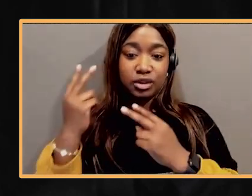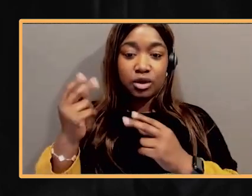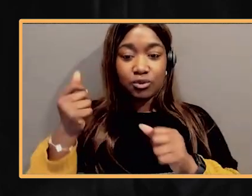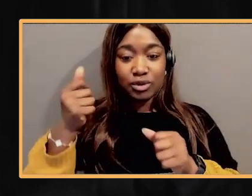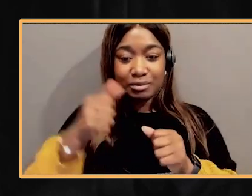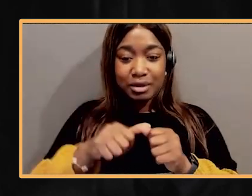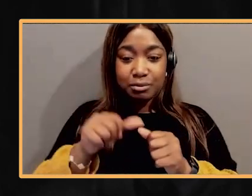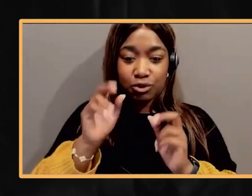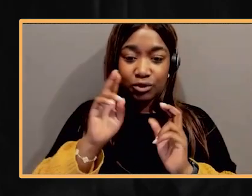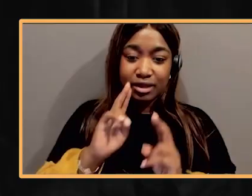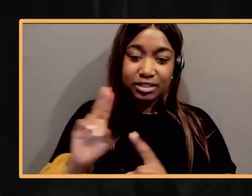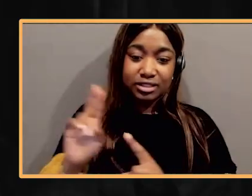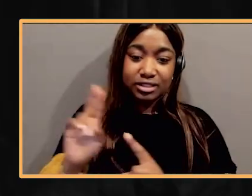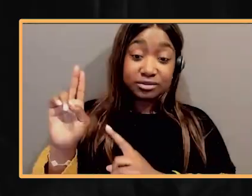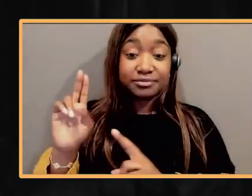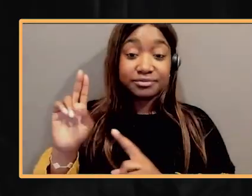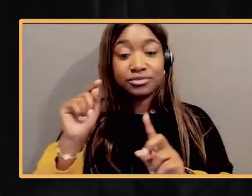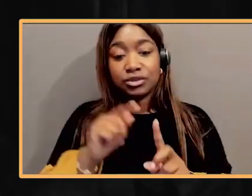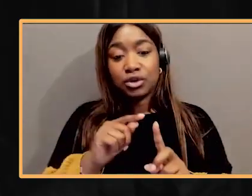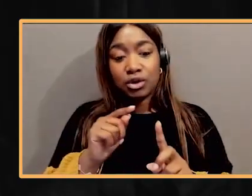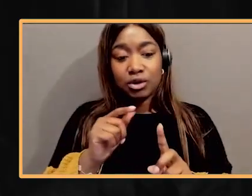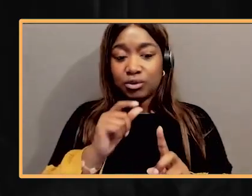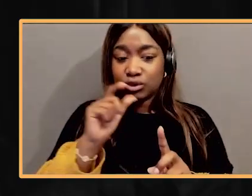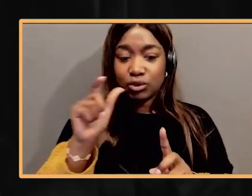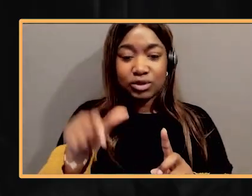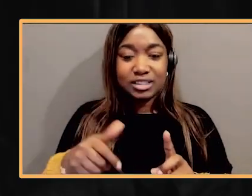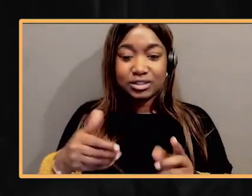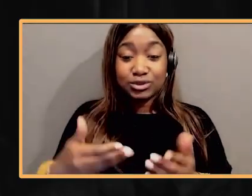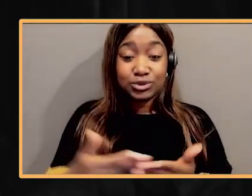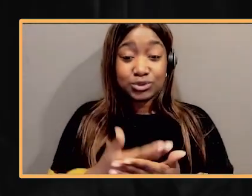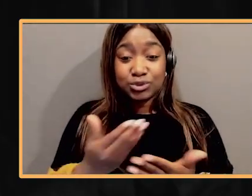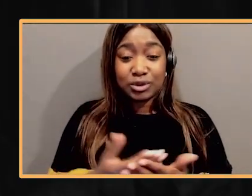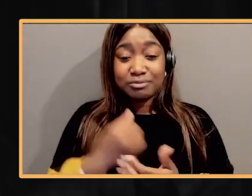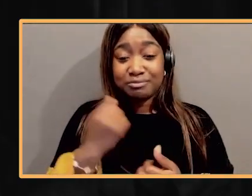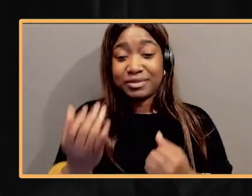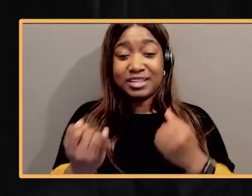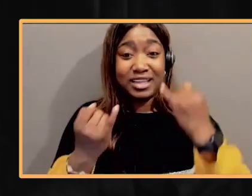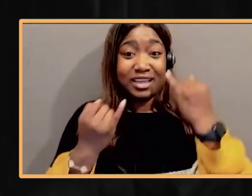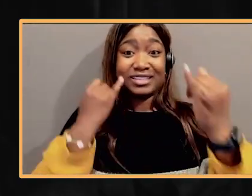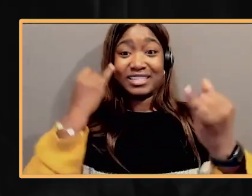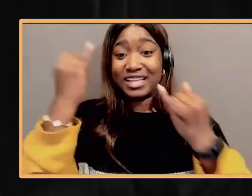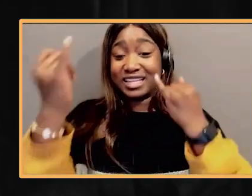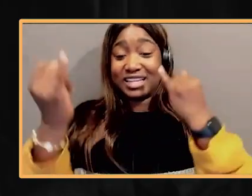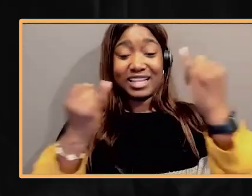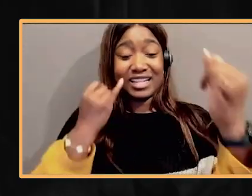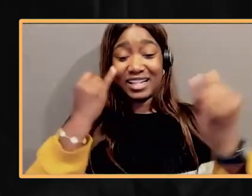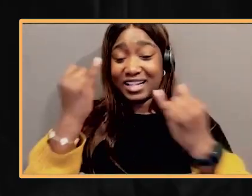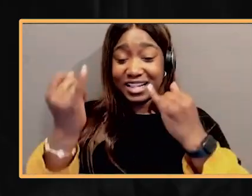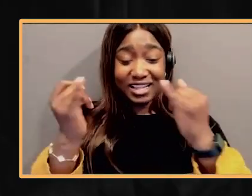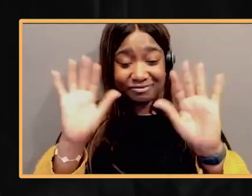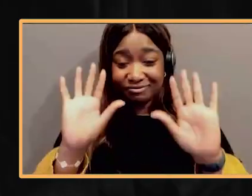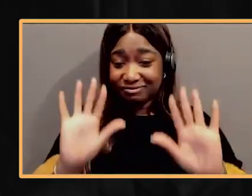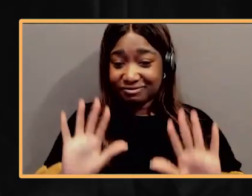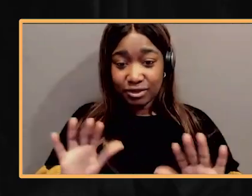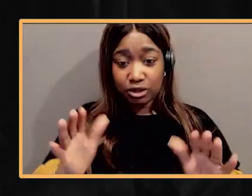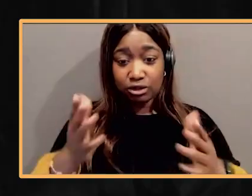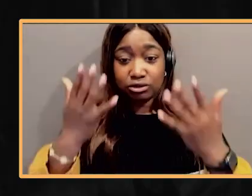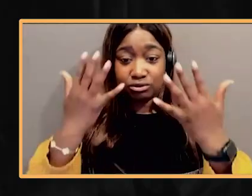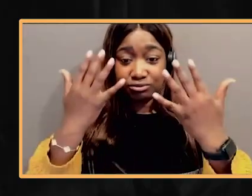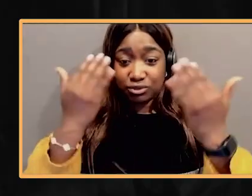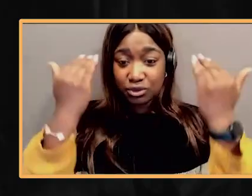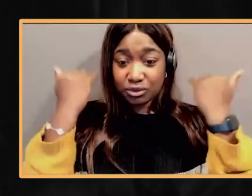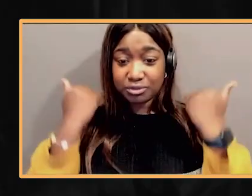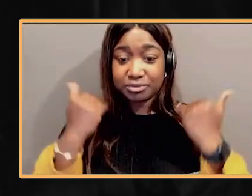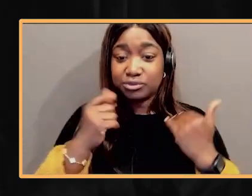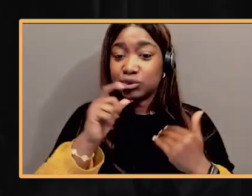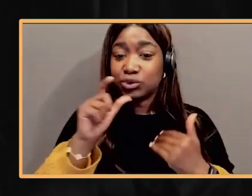not new. We don't need new. We're drowning in new ideas. We don't need any more. No. So anyways, I'll